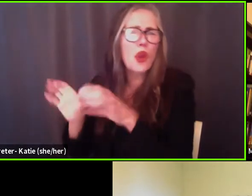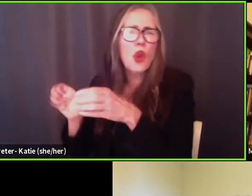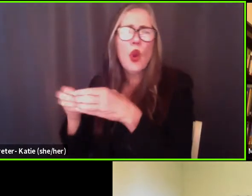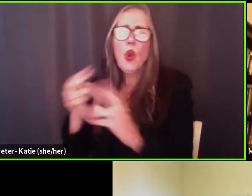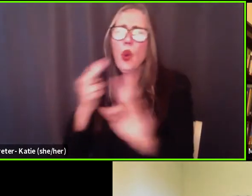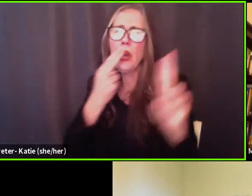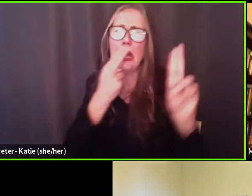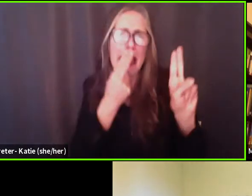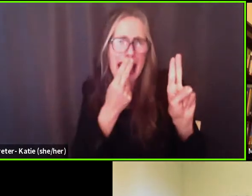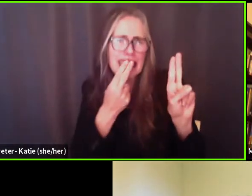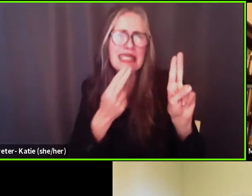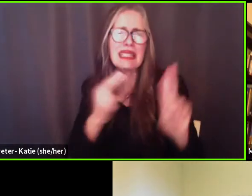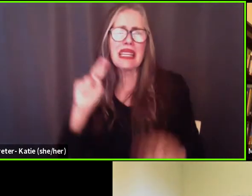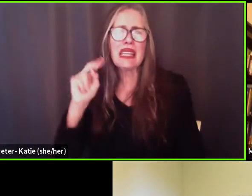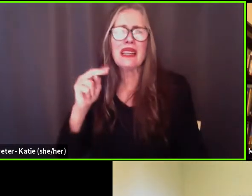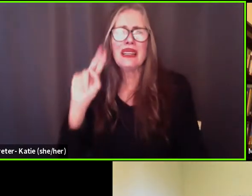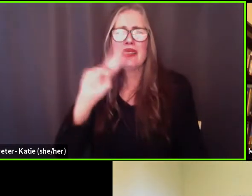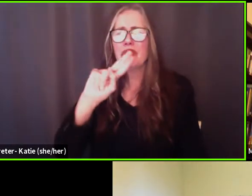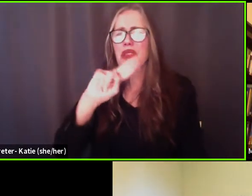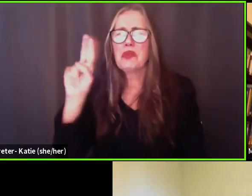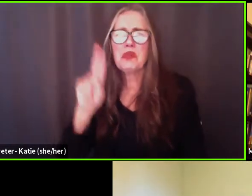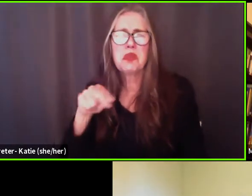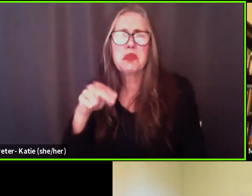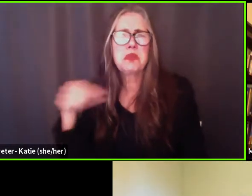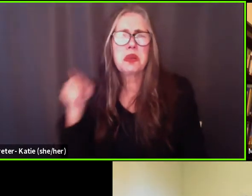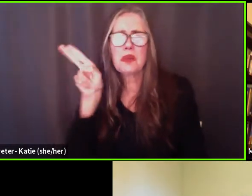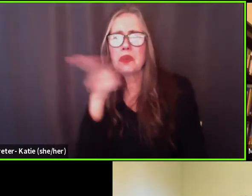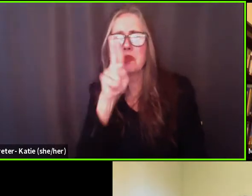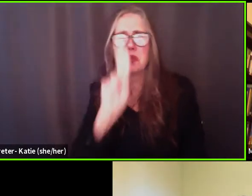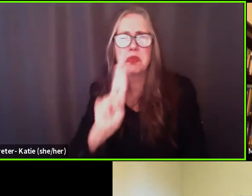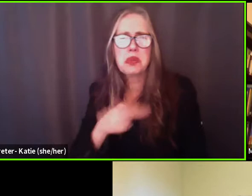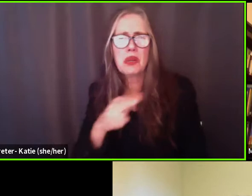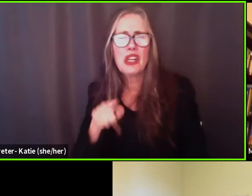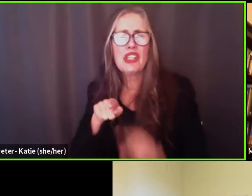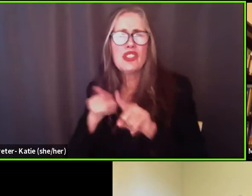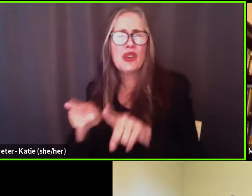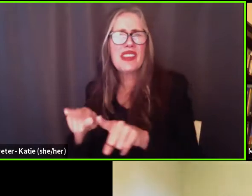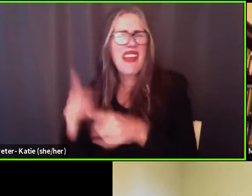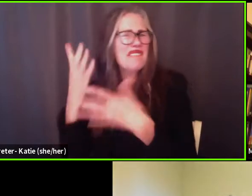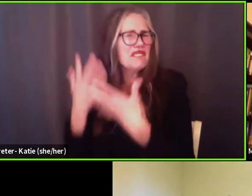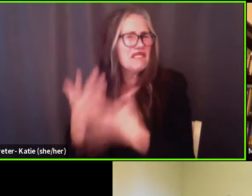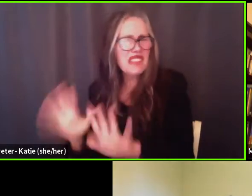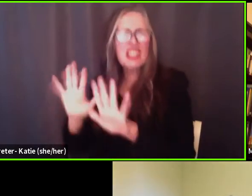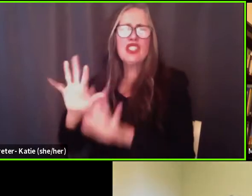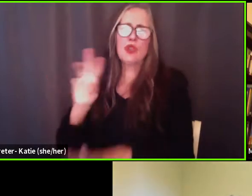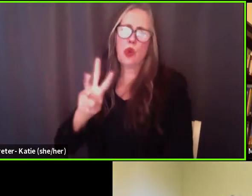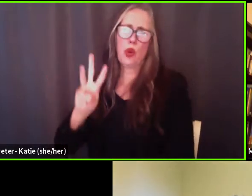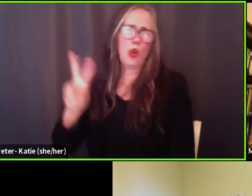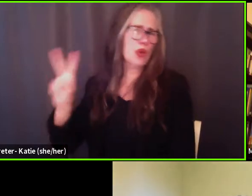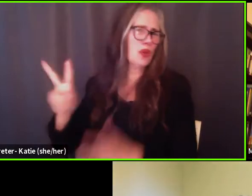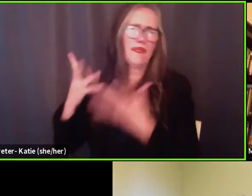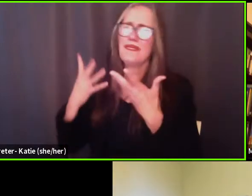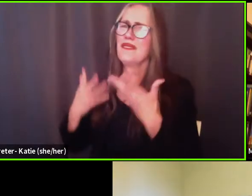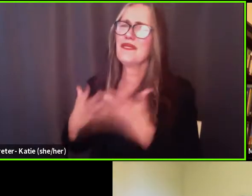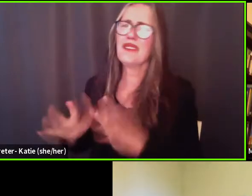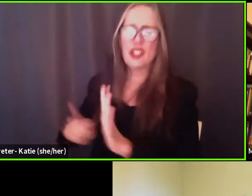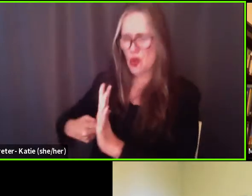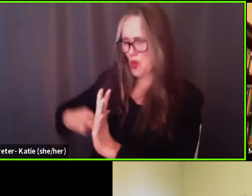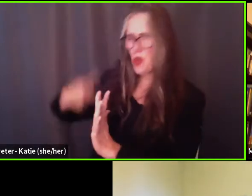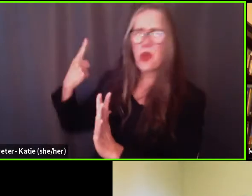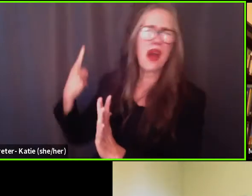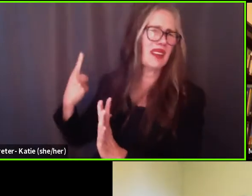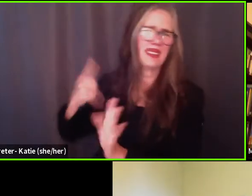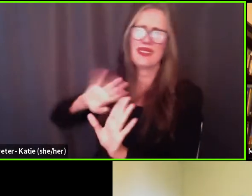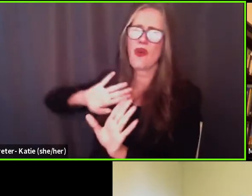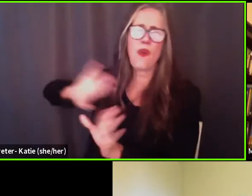nazis uh during the early 20th century and how those quickly uh dispensed after world war ii that's the kind of framing that our society and our education system